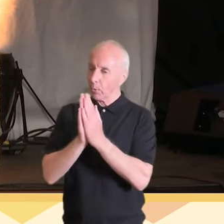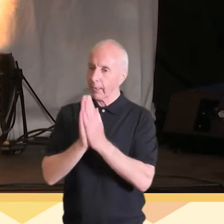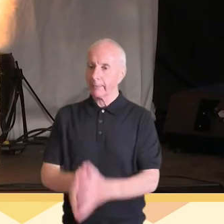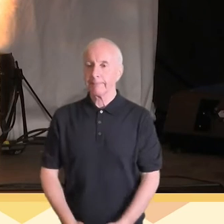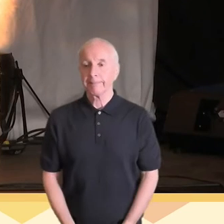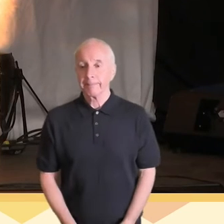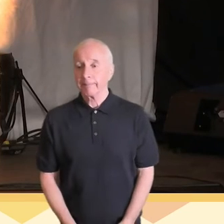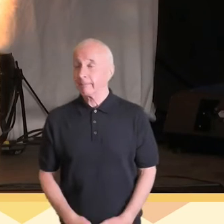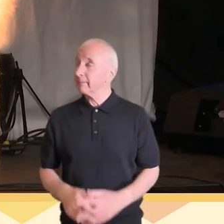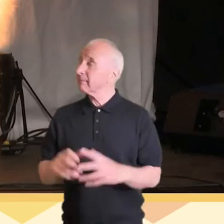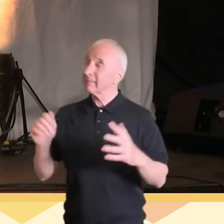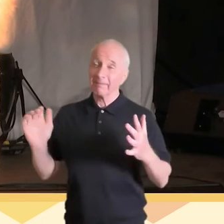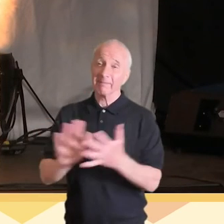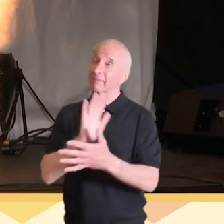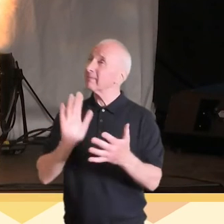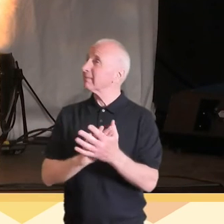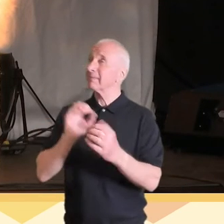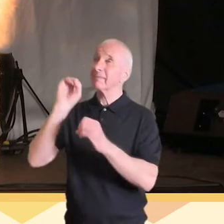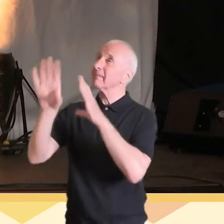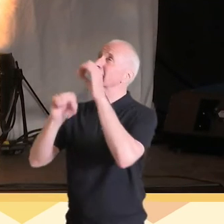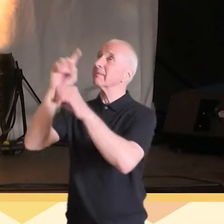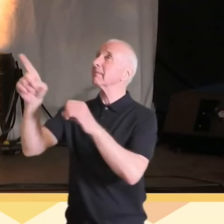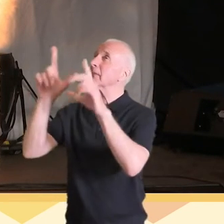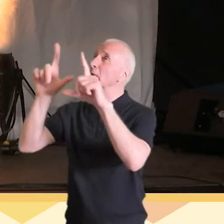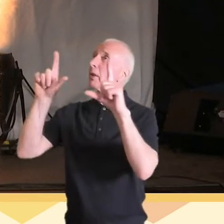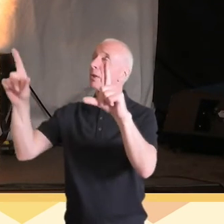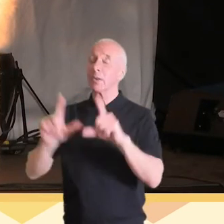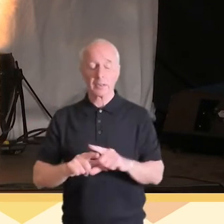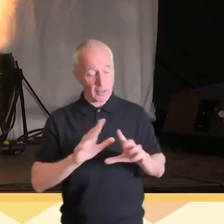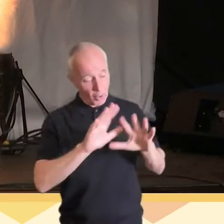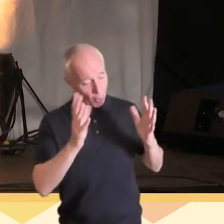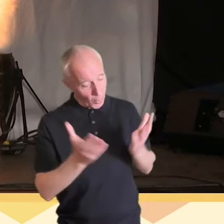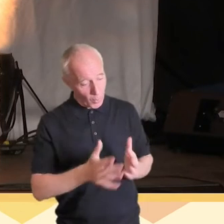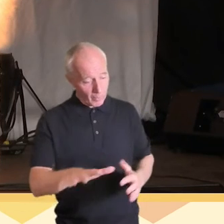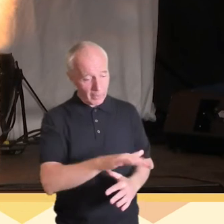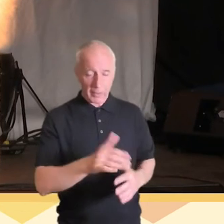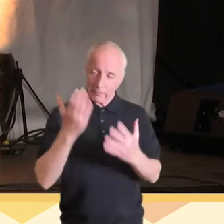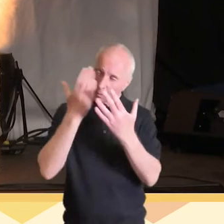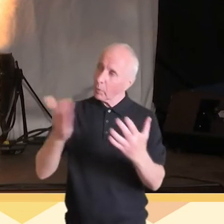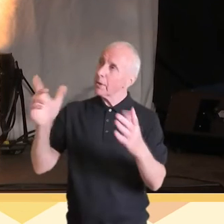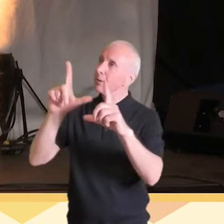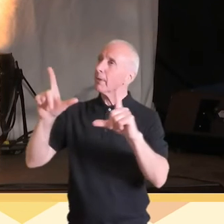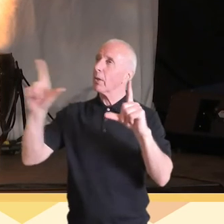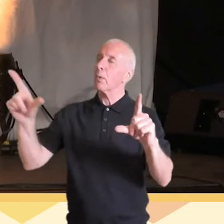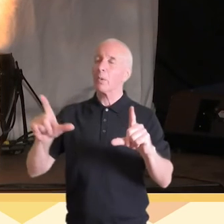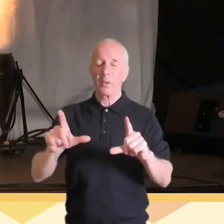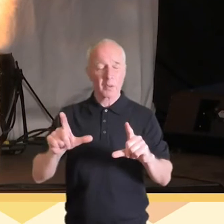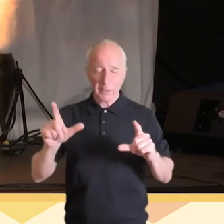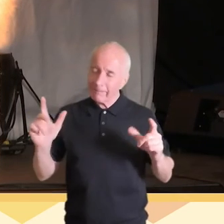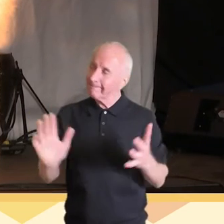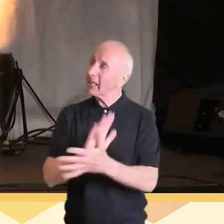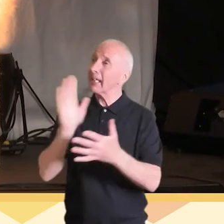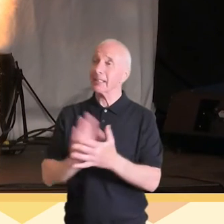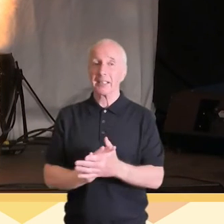Shout for joy to the Lord, all the earth. Worship the Lord with gladness.